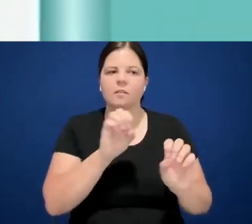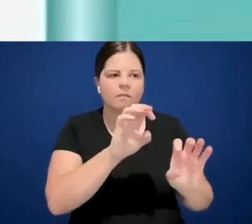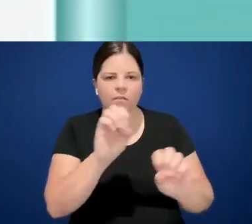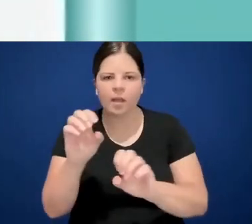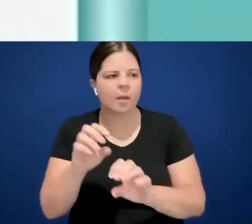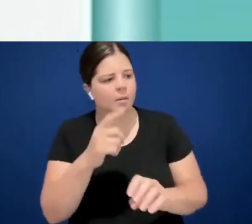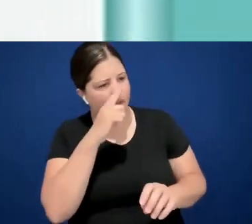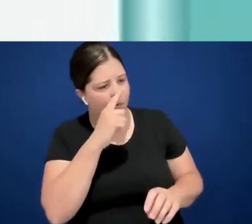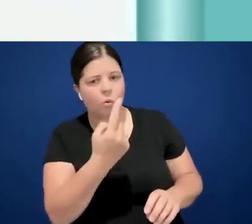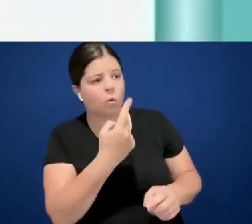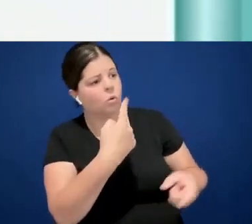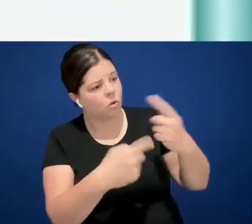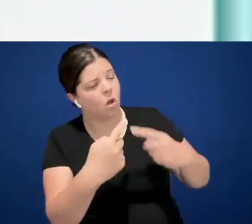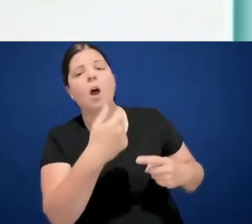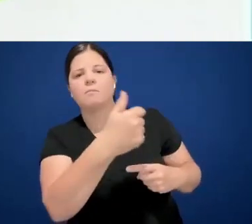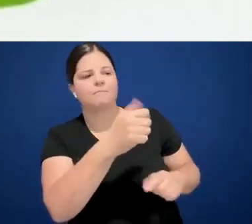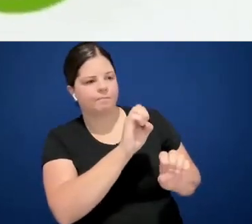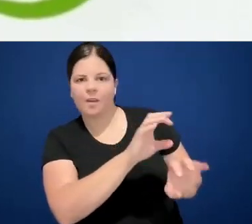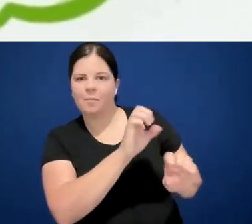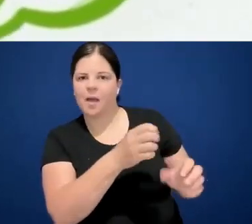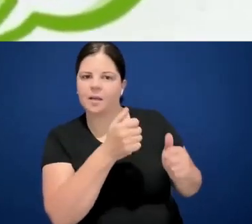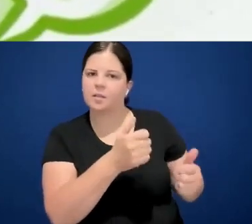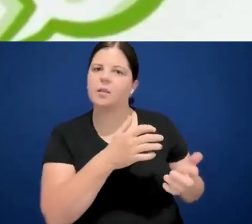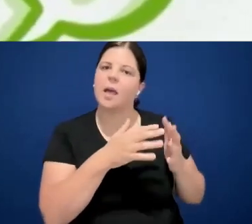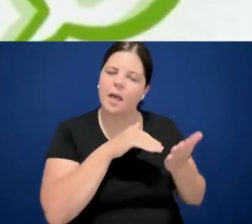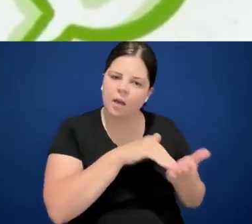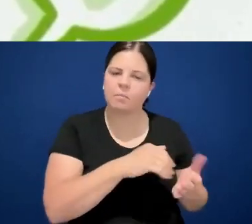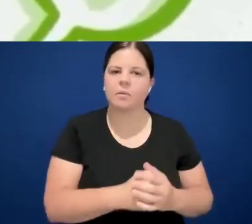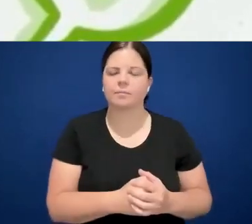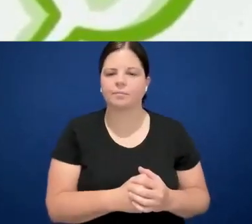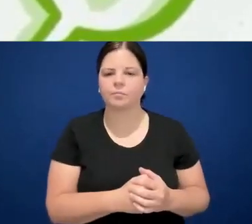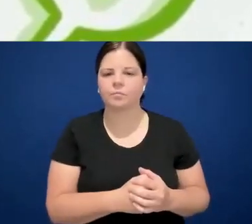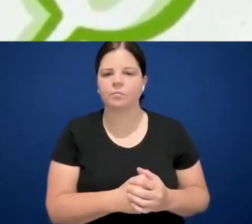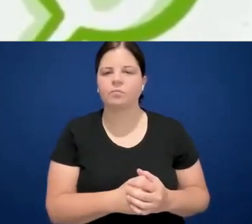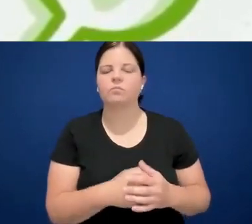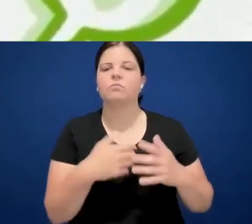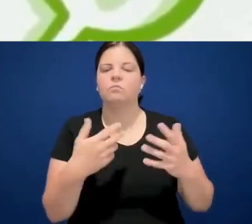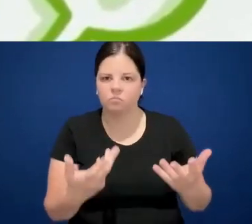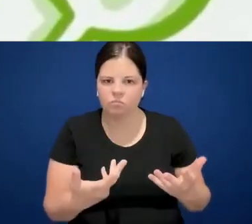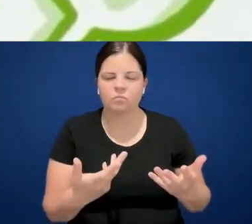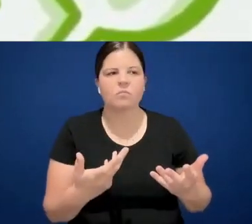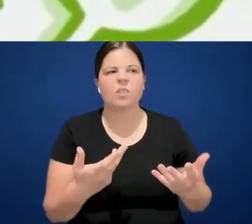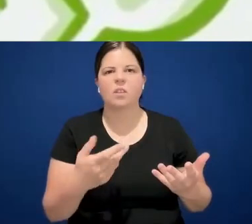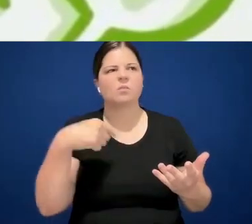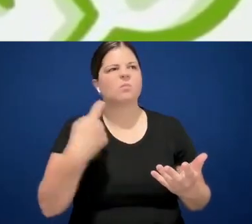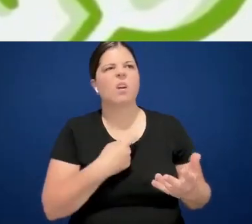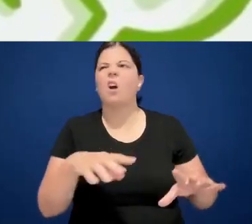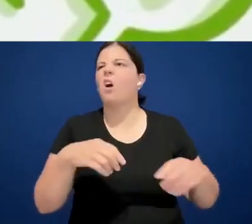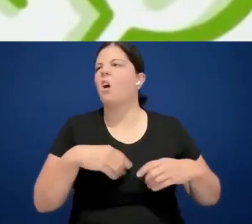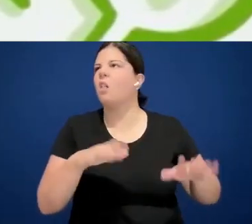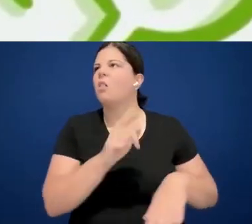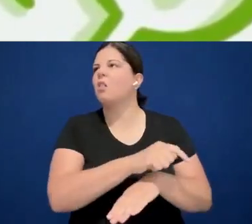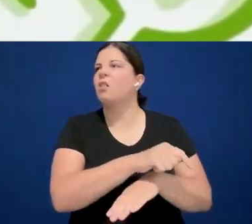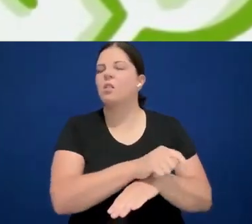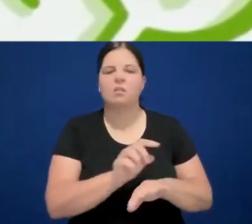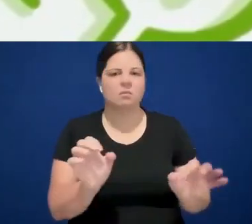up. An acceptance that complacency in driving a healthy speaking up culture has no place in an ever-changing,